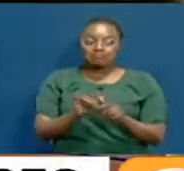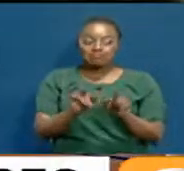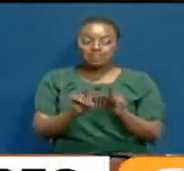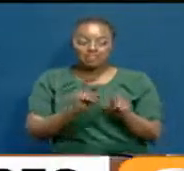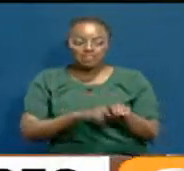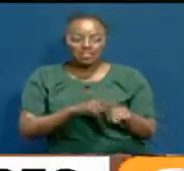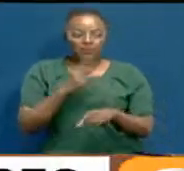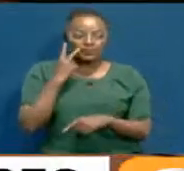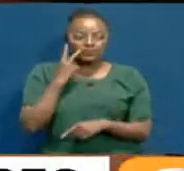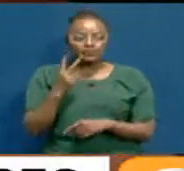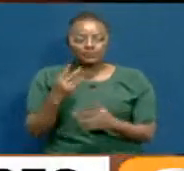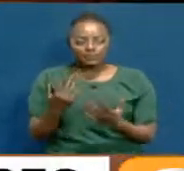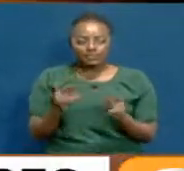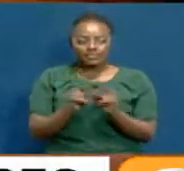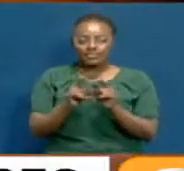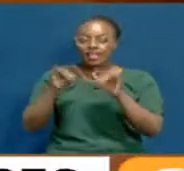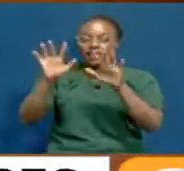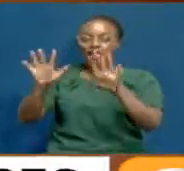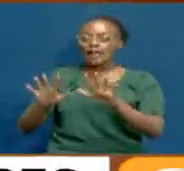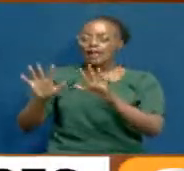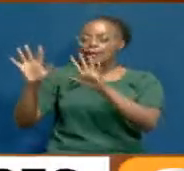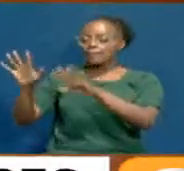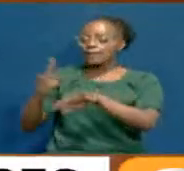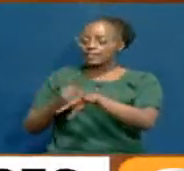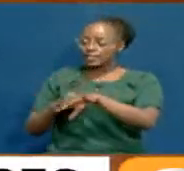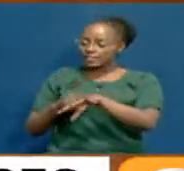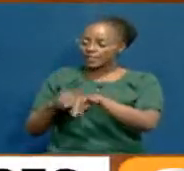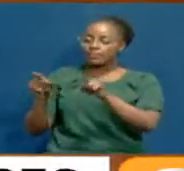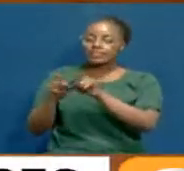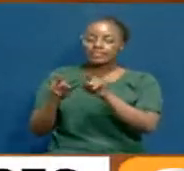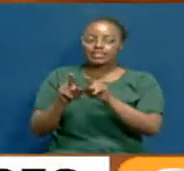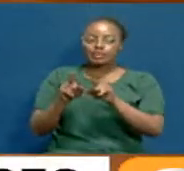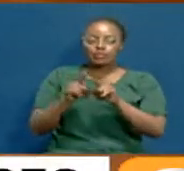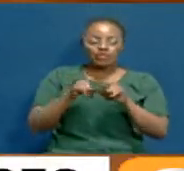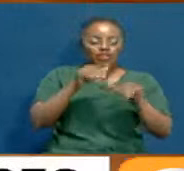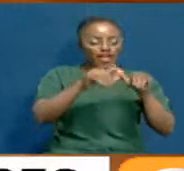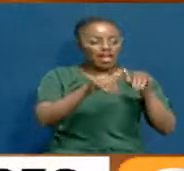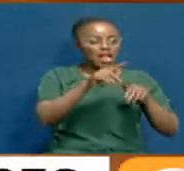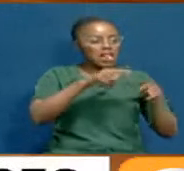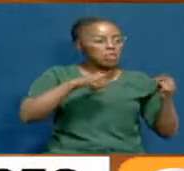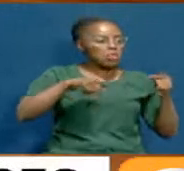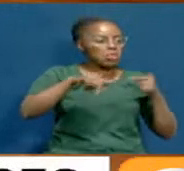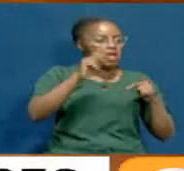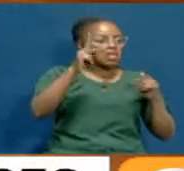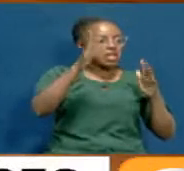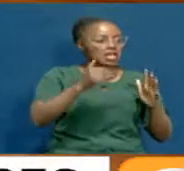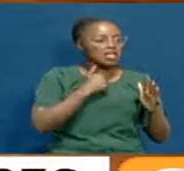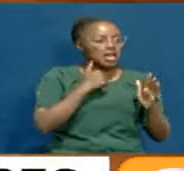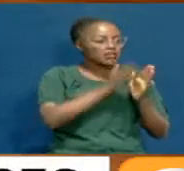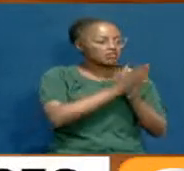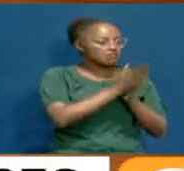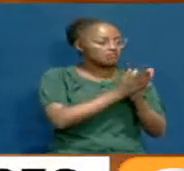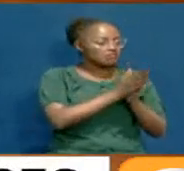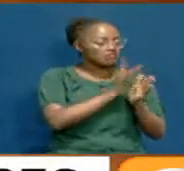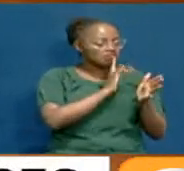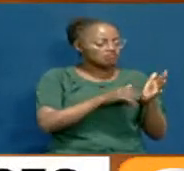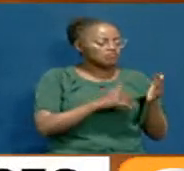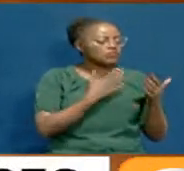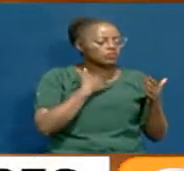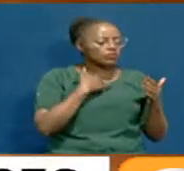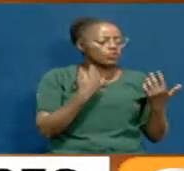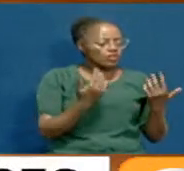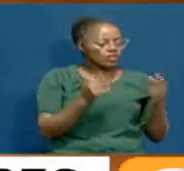at this particular campaign season, election cycle, Kenyans can be very aspirational in saying we want